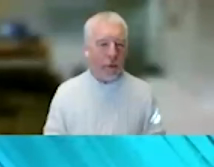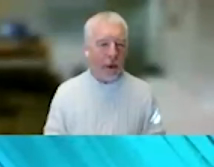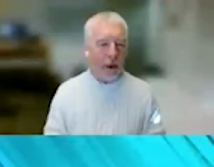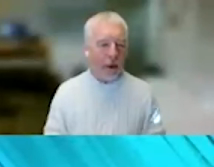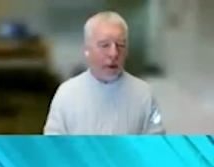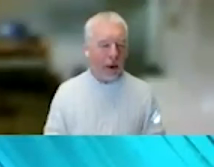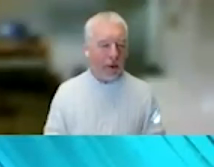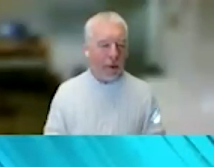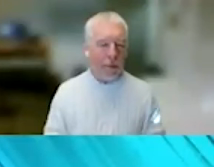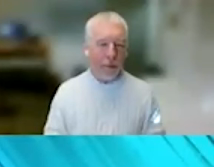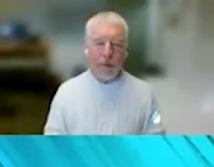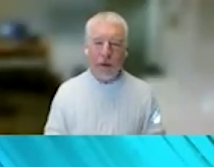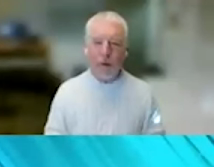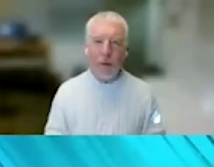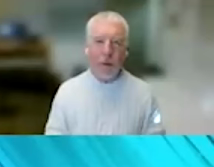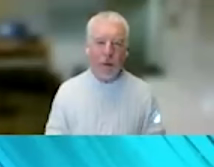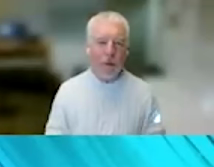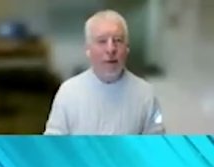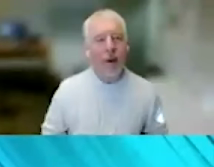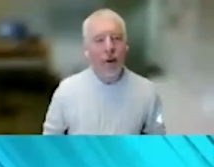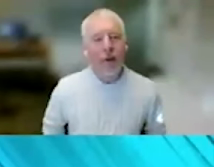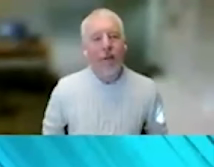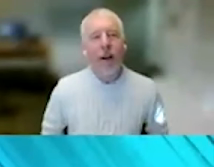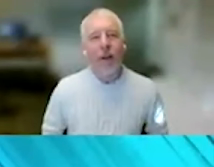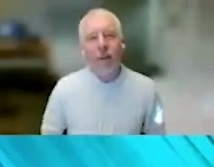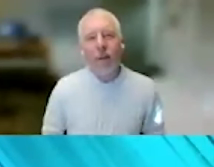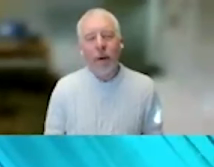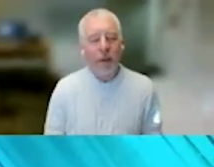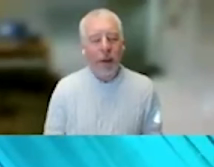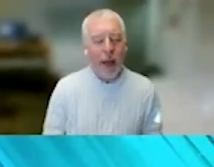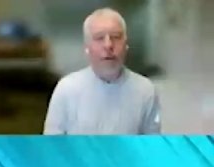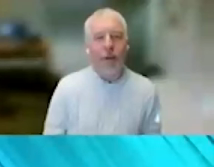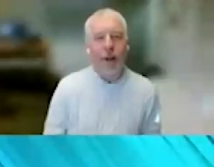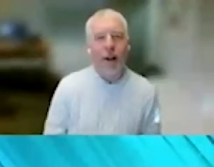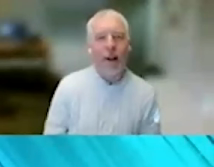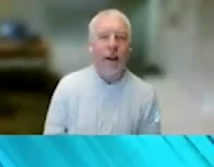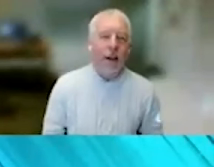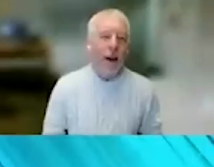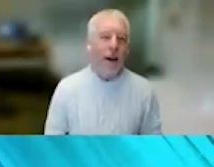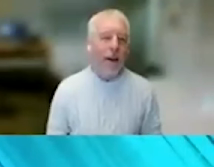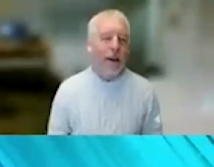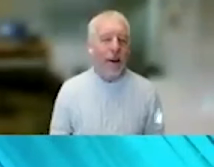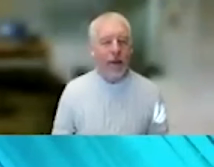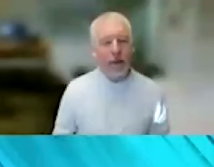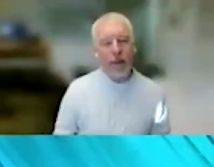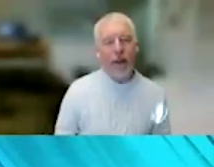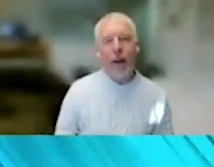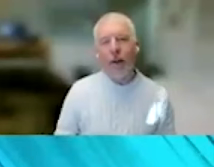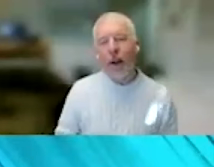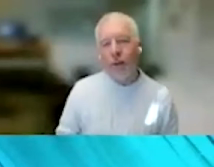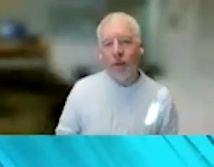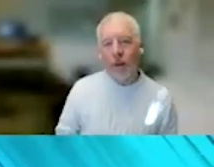A term that this will help talk through the tools is a SRT file. So this is basically a captions file.